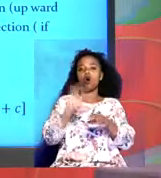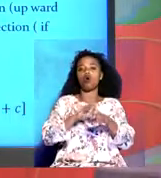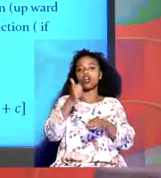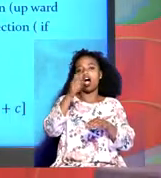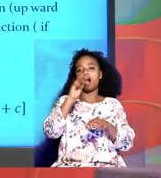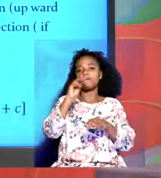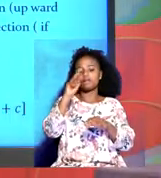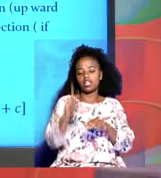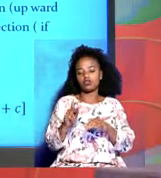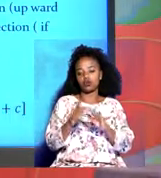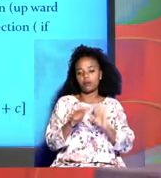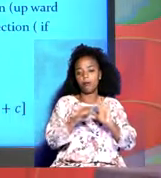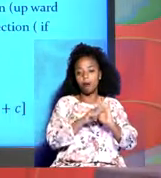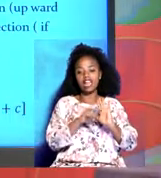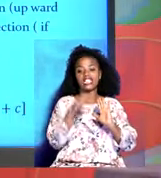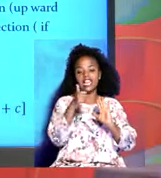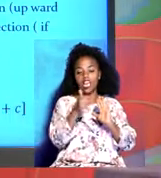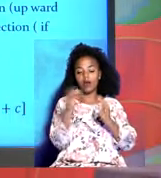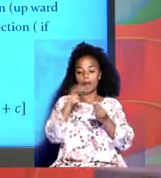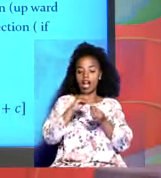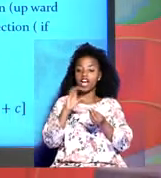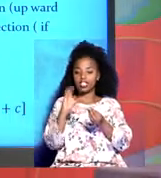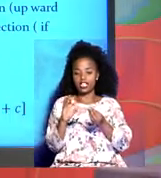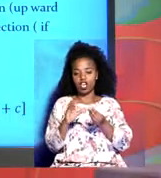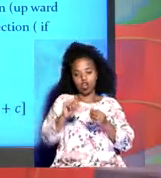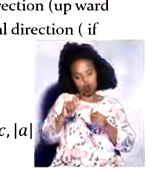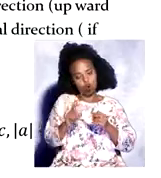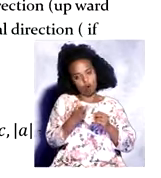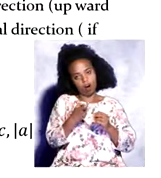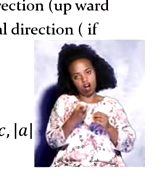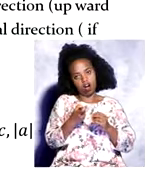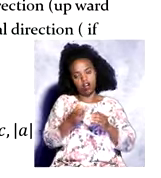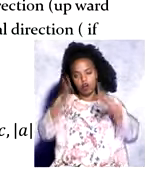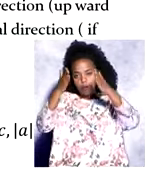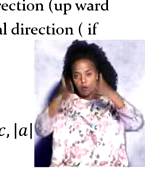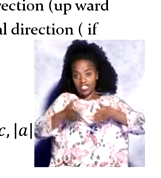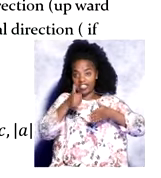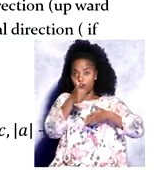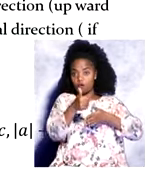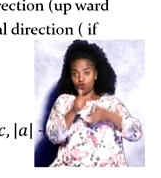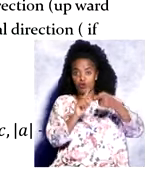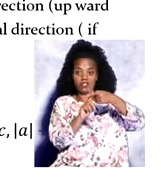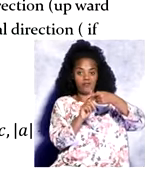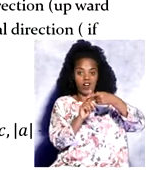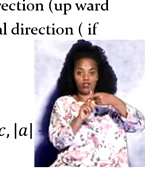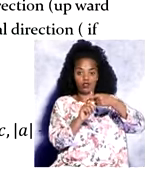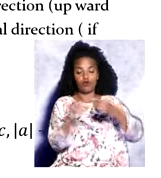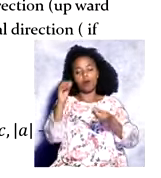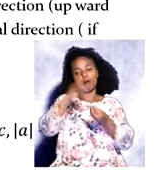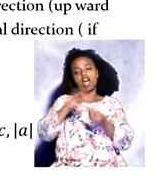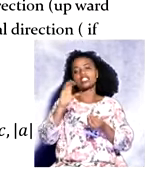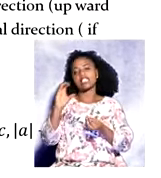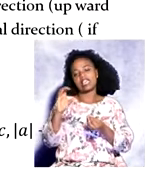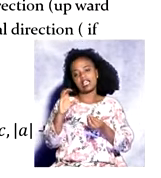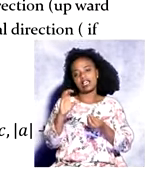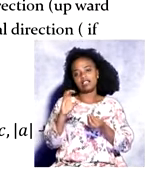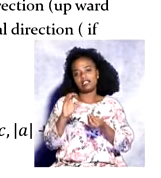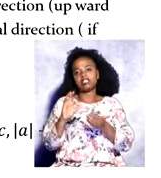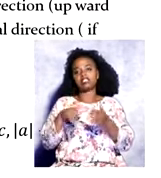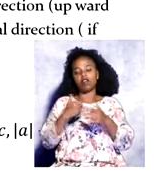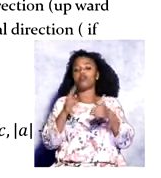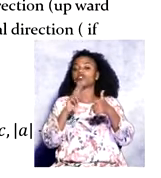a plus c, comma, the other part positive absolute value of a plus c. Therefore, the range